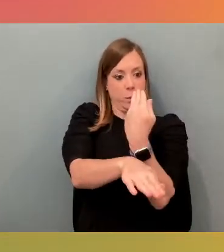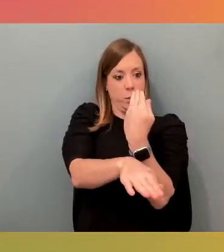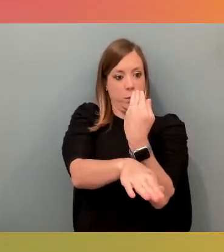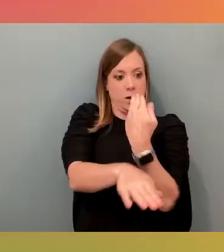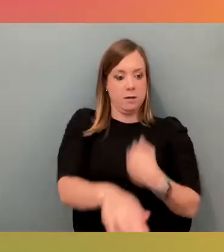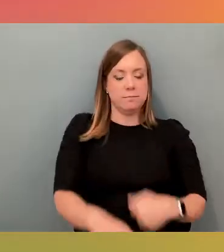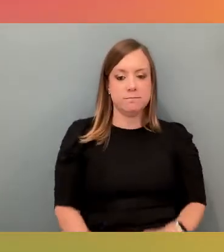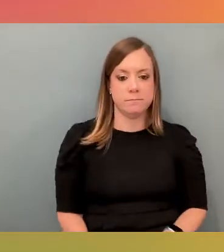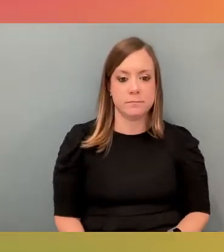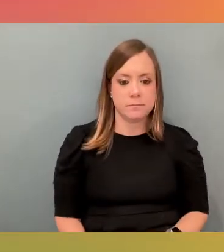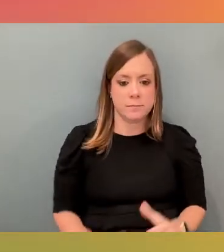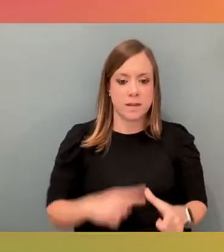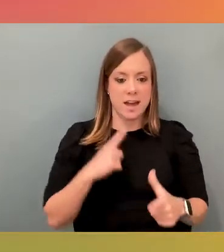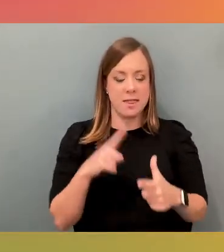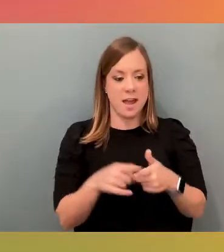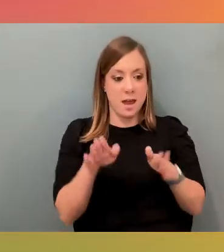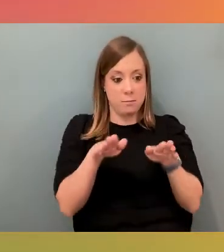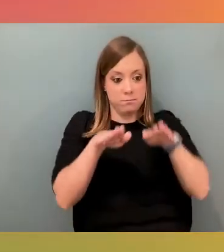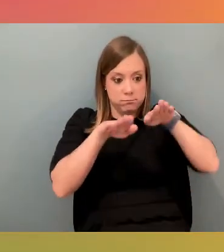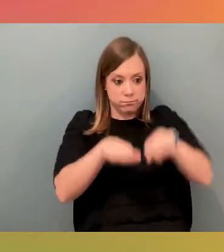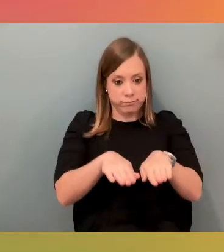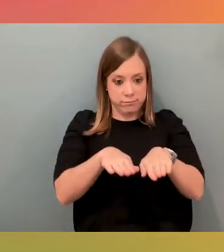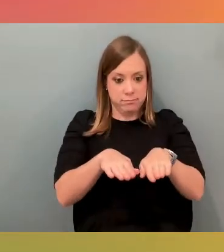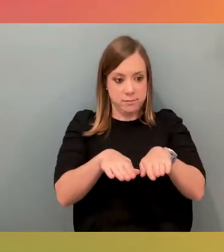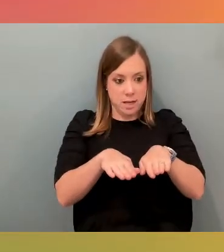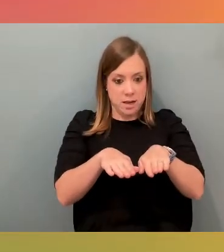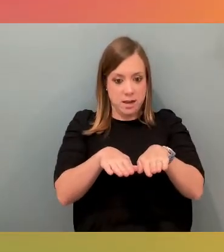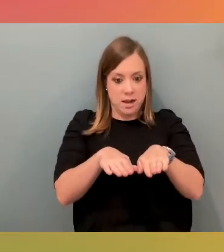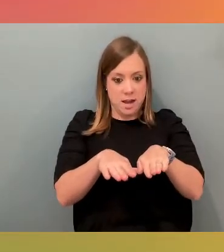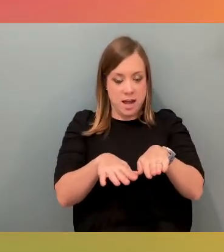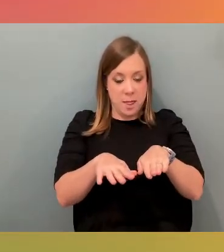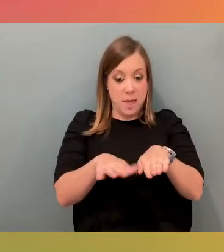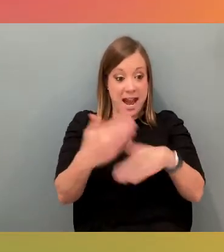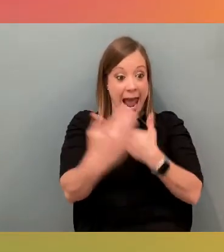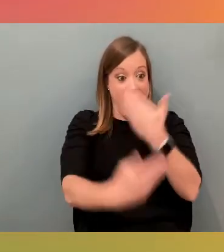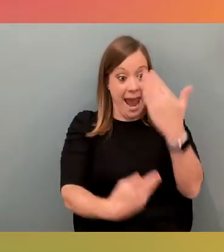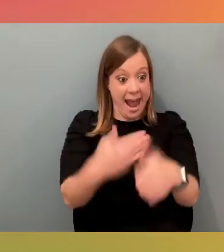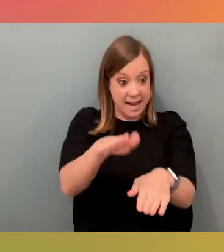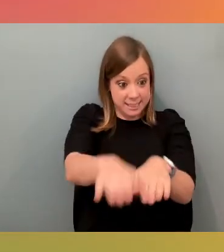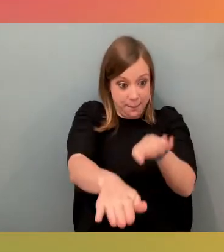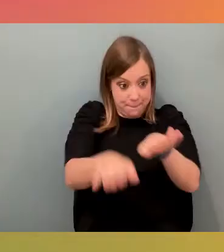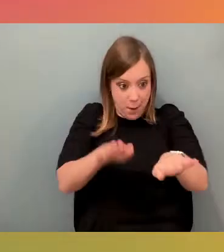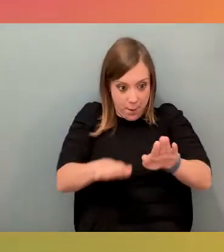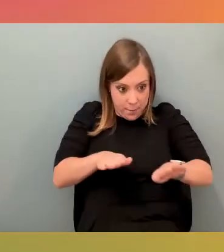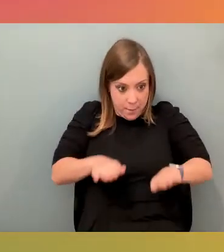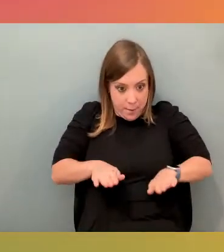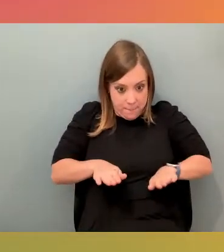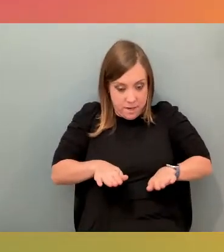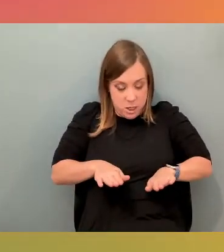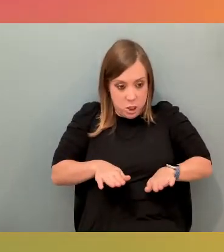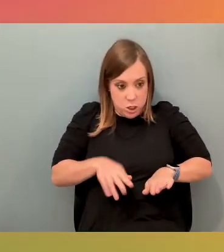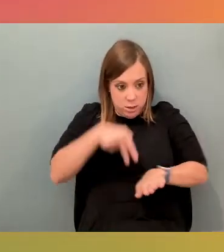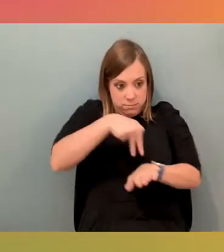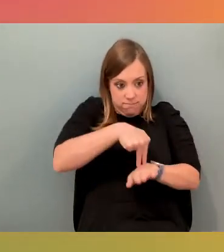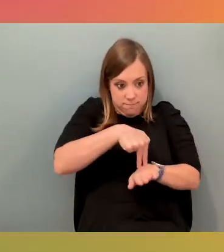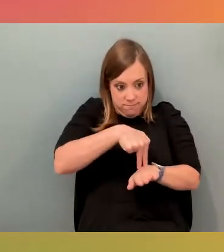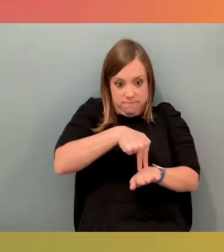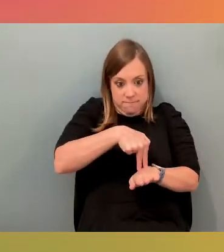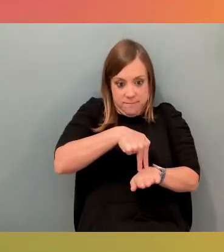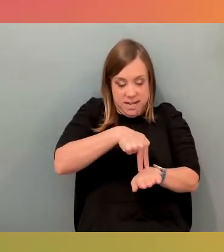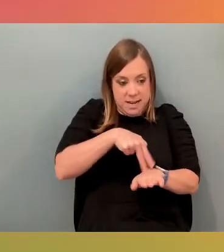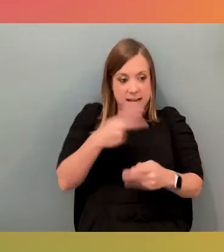And then lower the left foot down and walk your hands back towards your feet. You can keep a bend in the